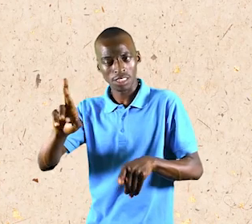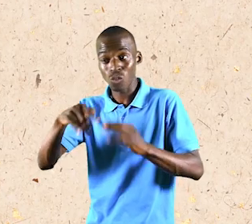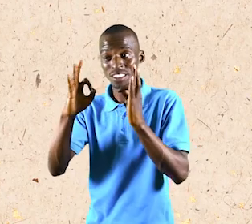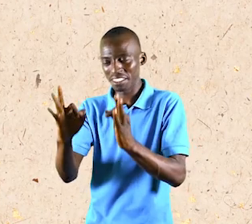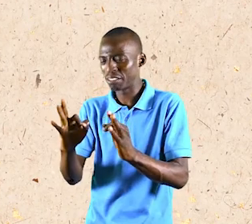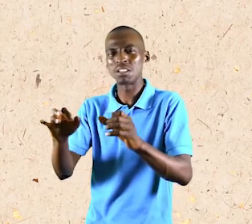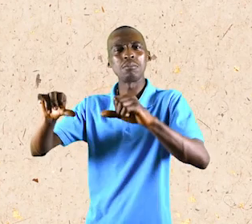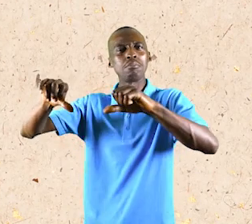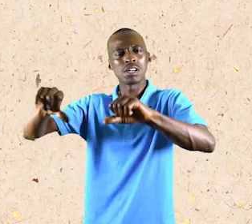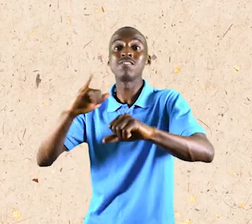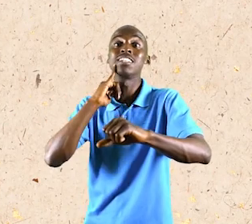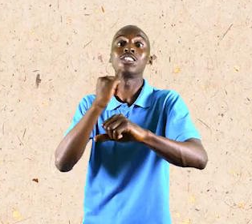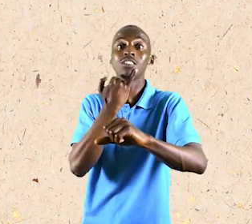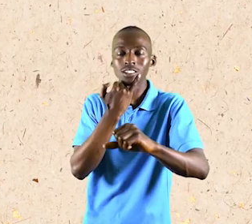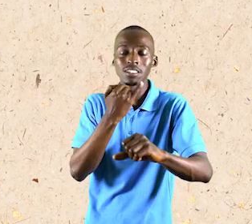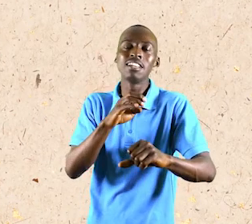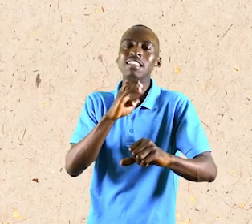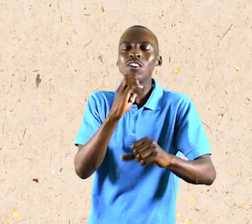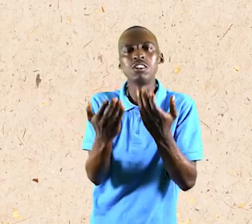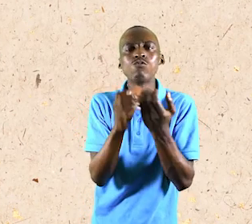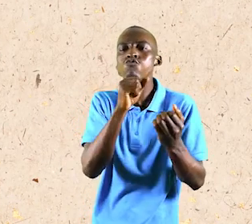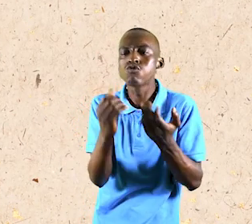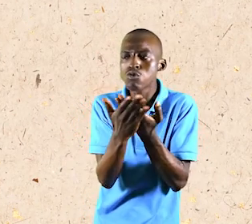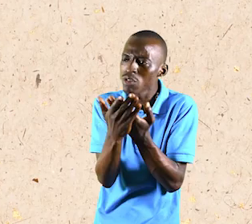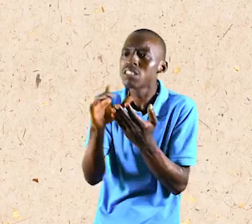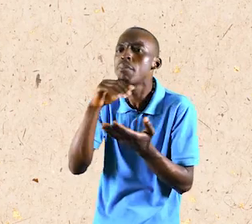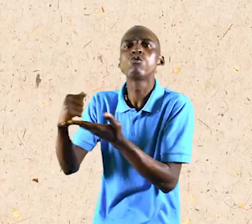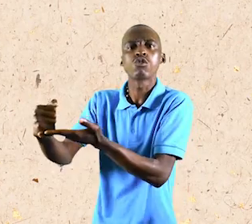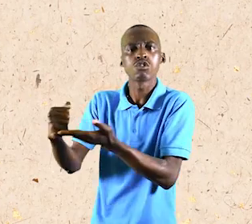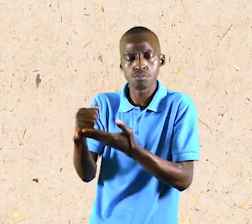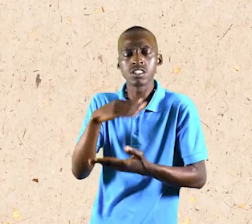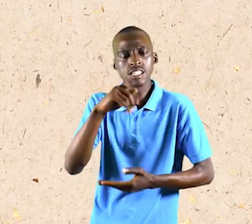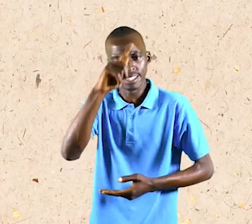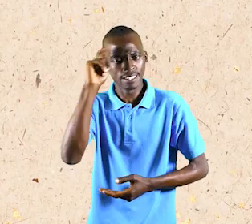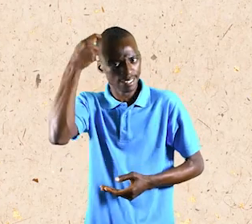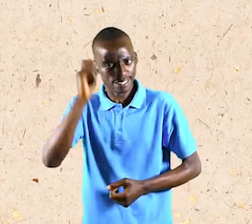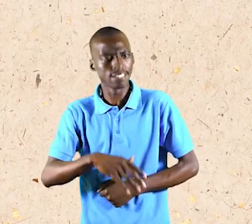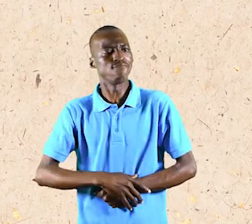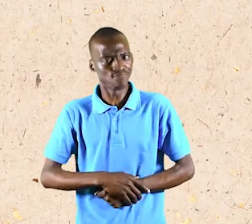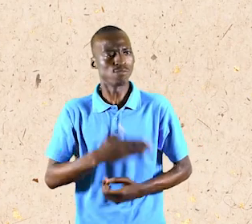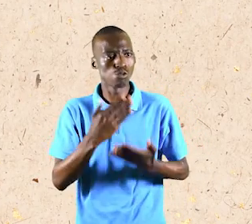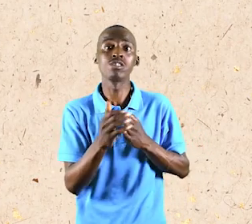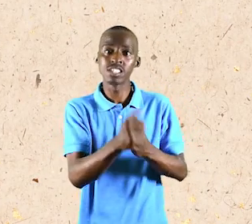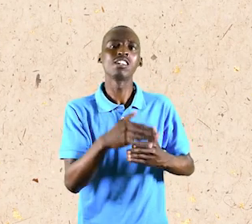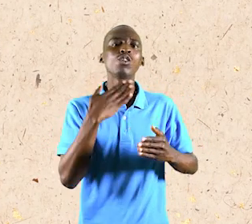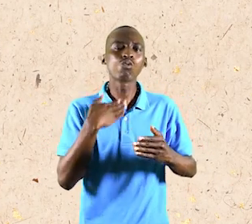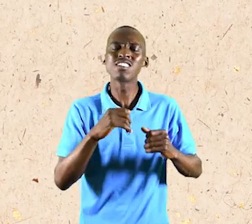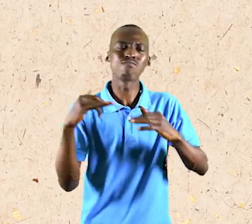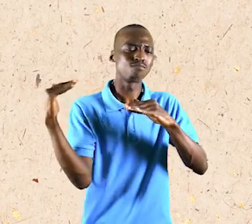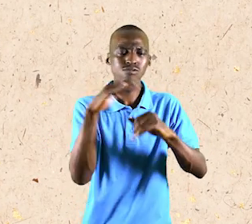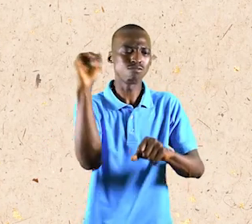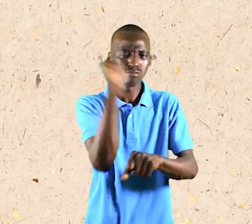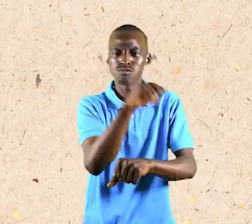get really bad for Israel, the elders come to him begging for his help. And Jephthah was a very effective leader. He won lots of battles